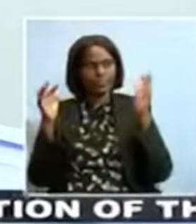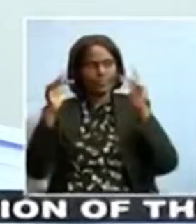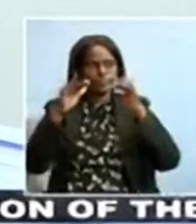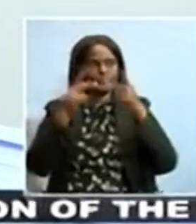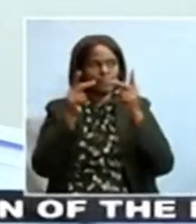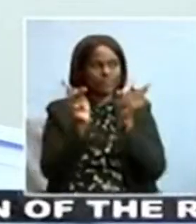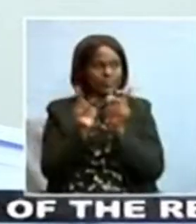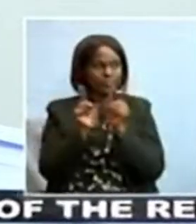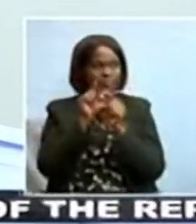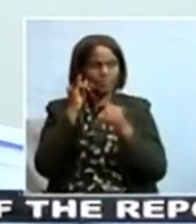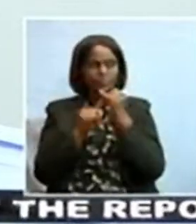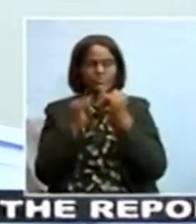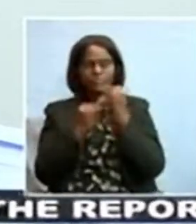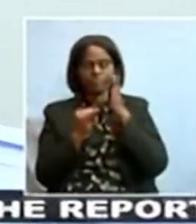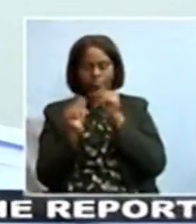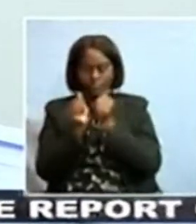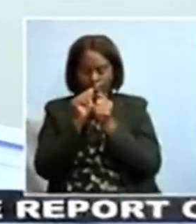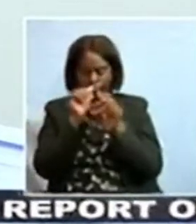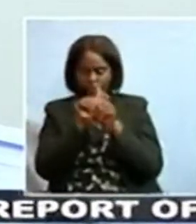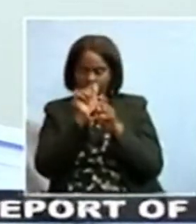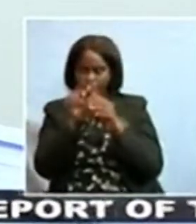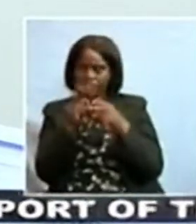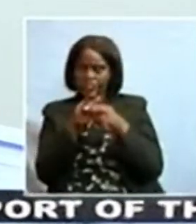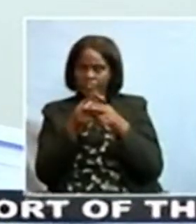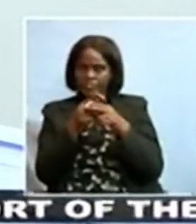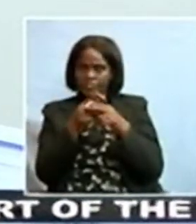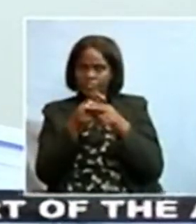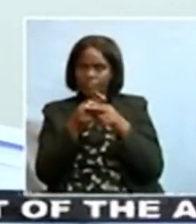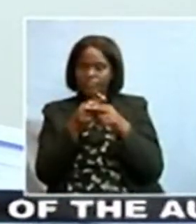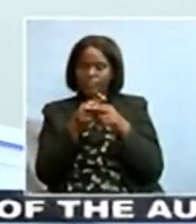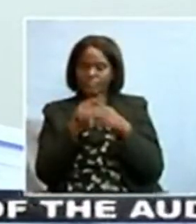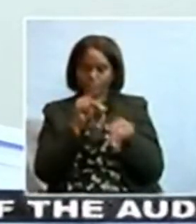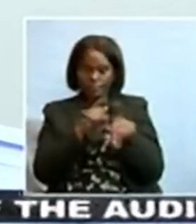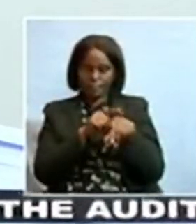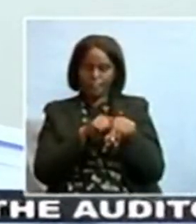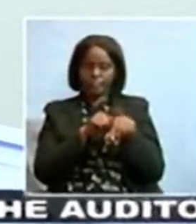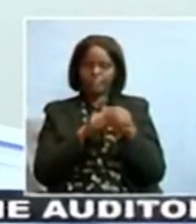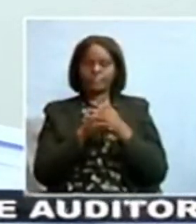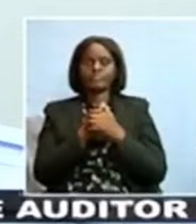are completed within the shortest time.